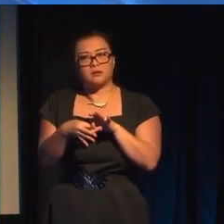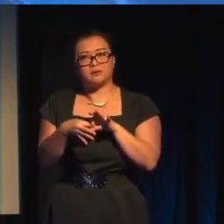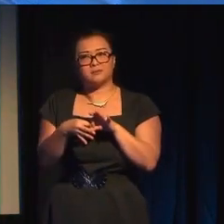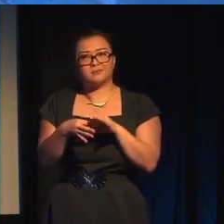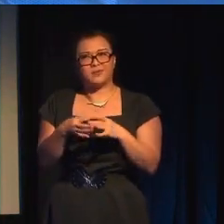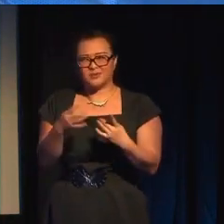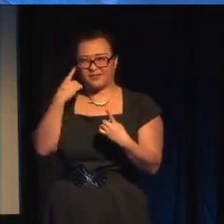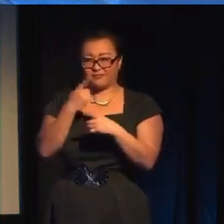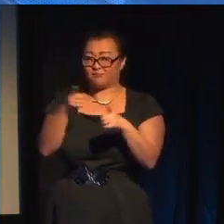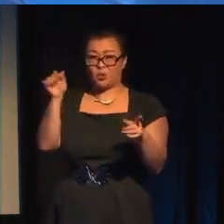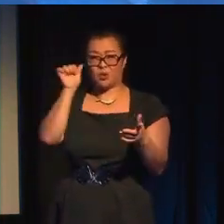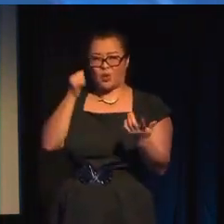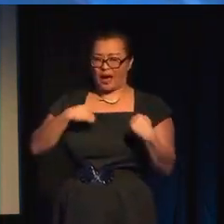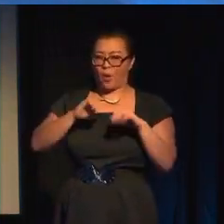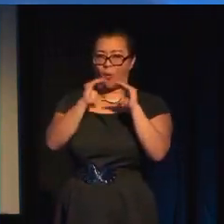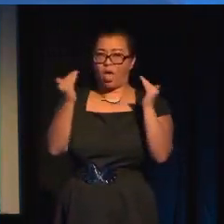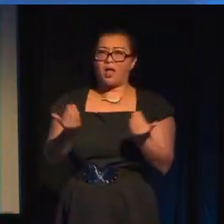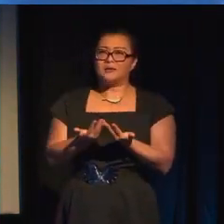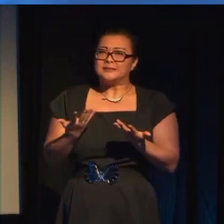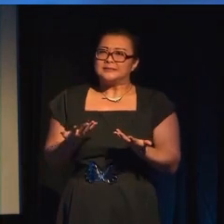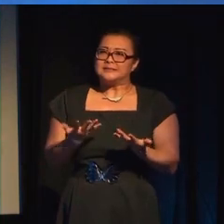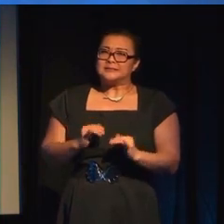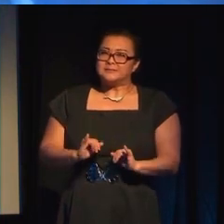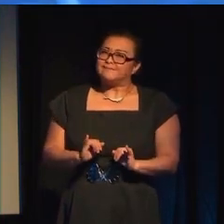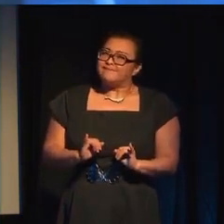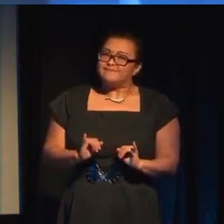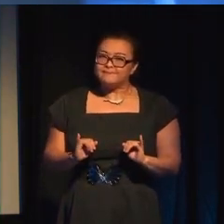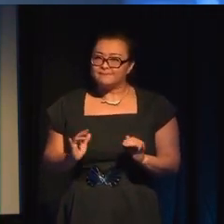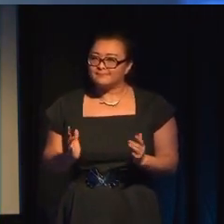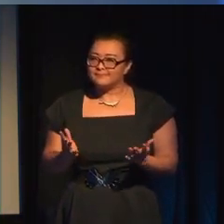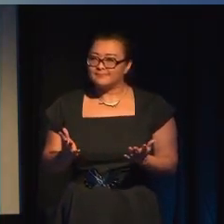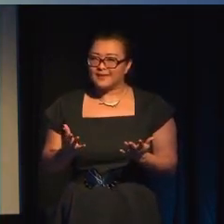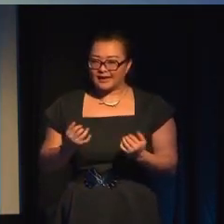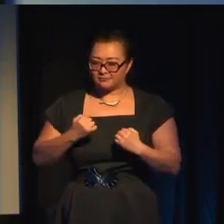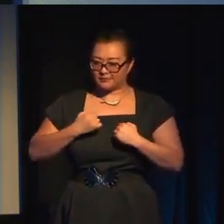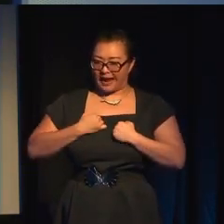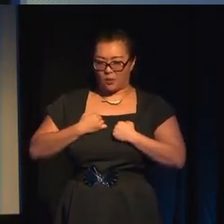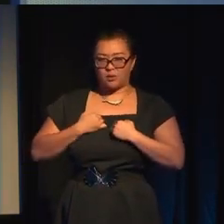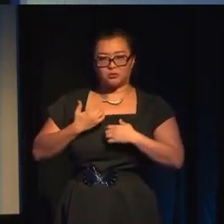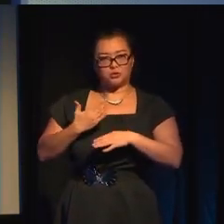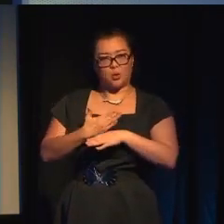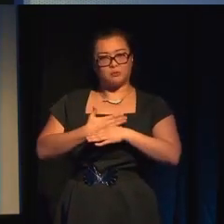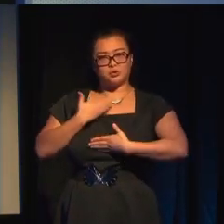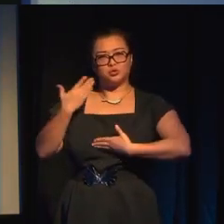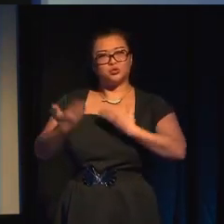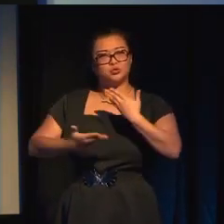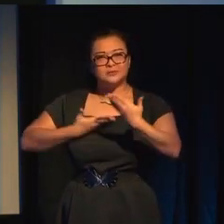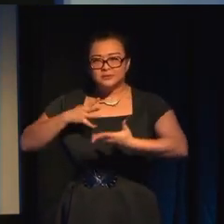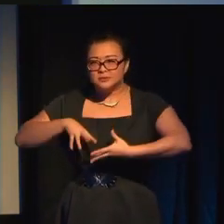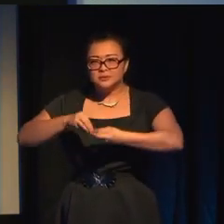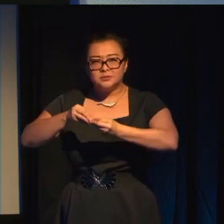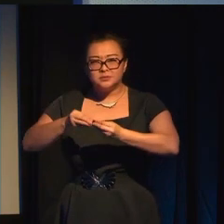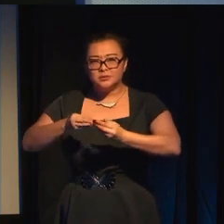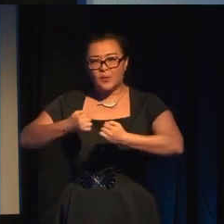pretty troubled world. And as storytellers, we have a sort of responsibility to, we don't